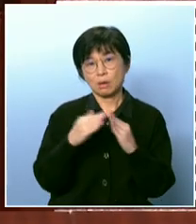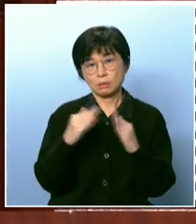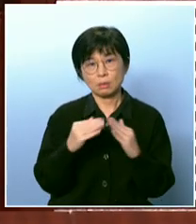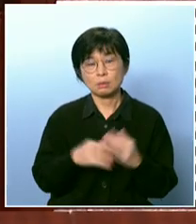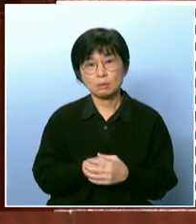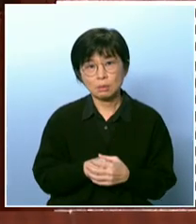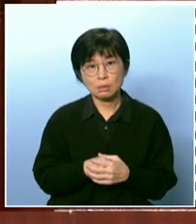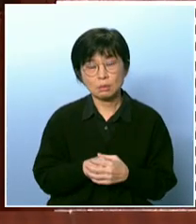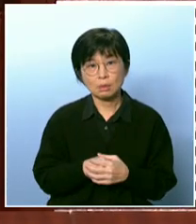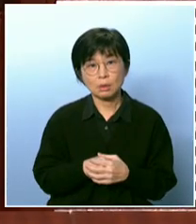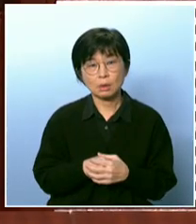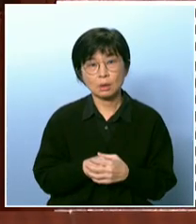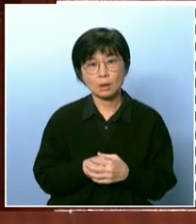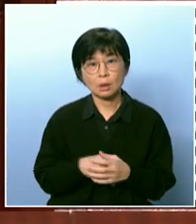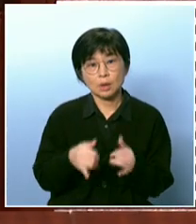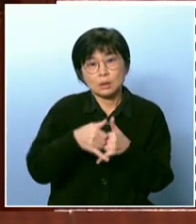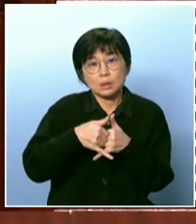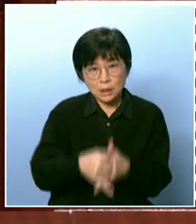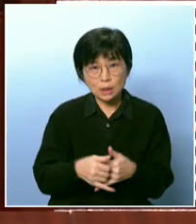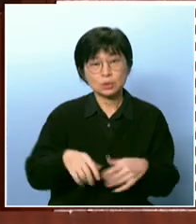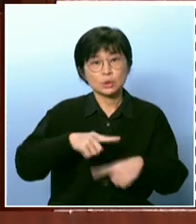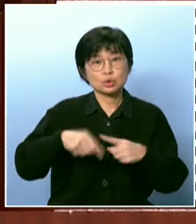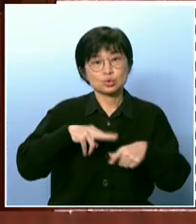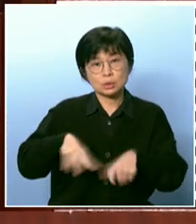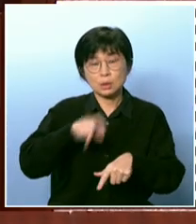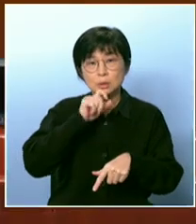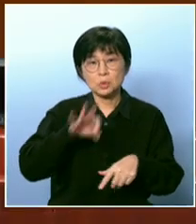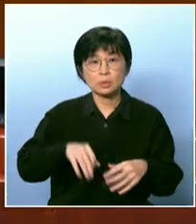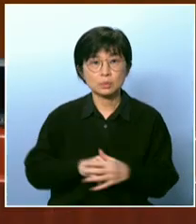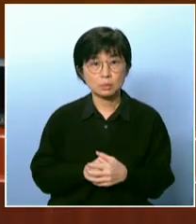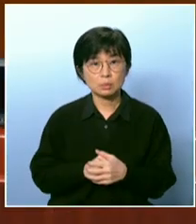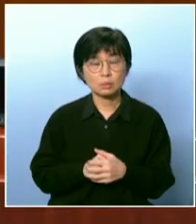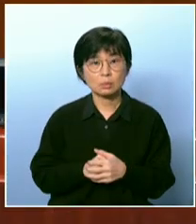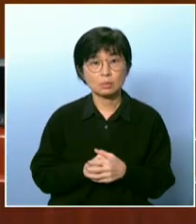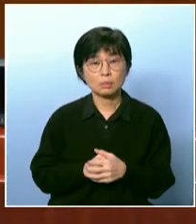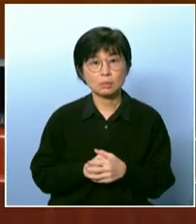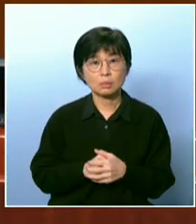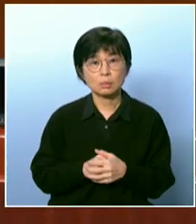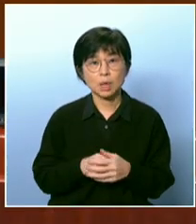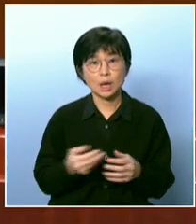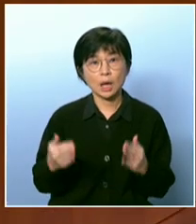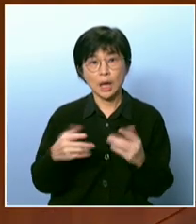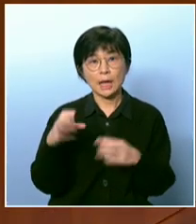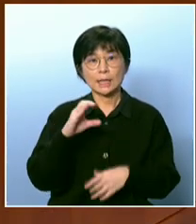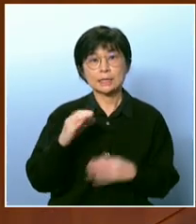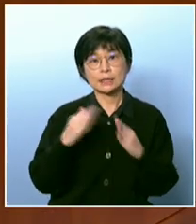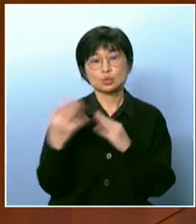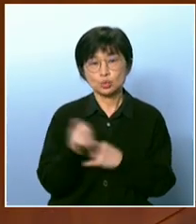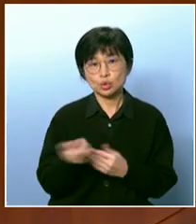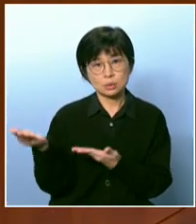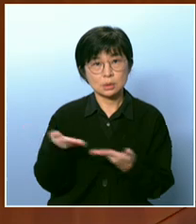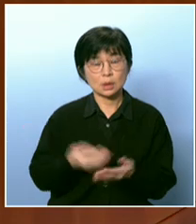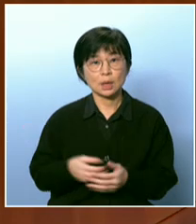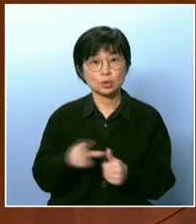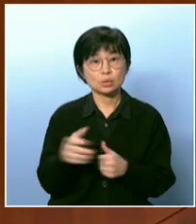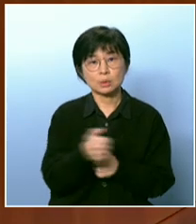withdraw so that we can provide support to them? I see that a lot of people quoted a withdrawal reason being due to